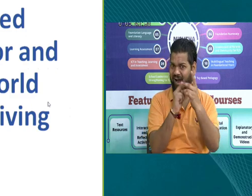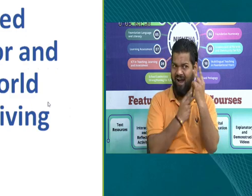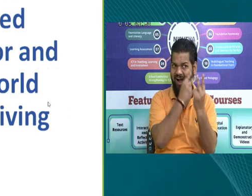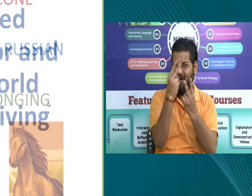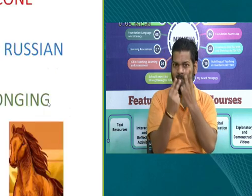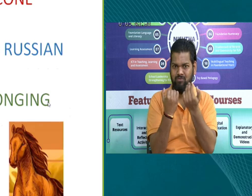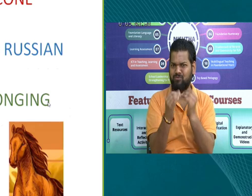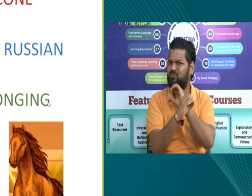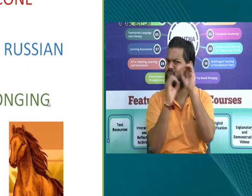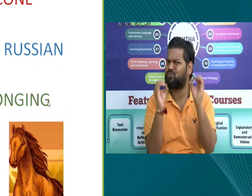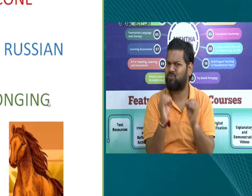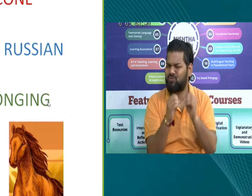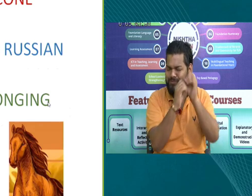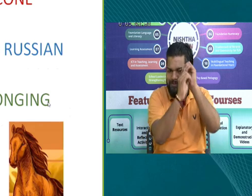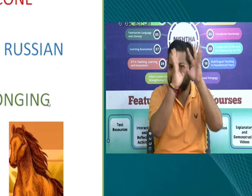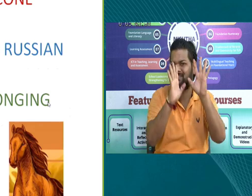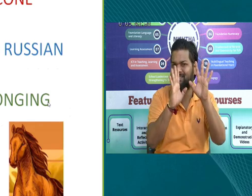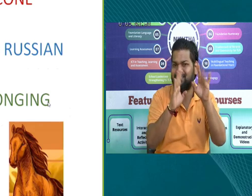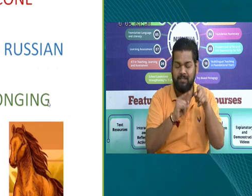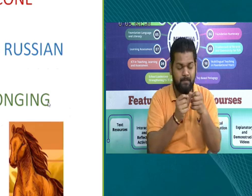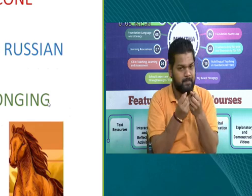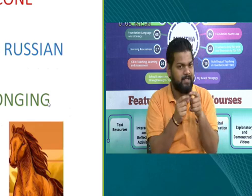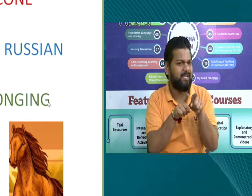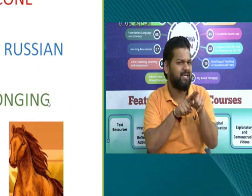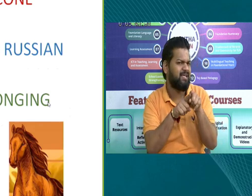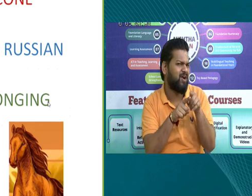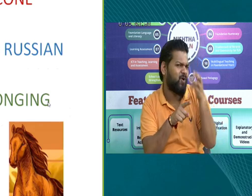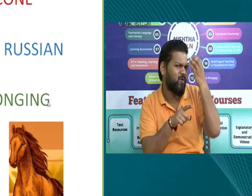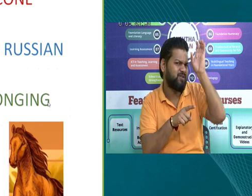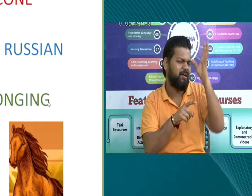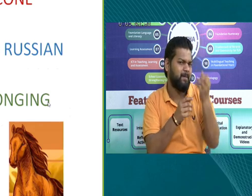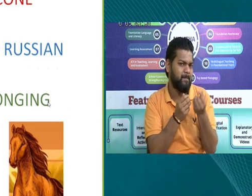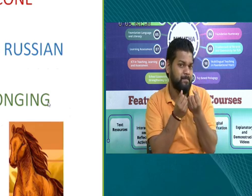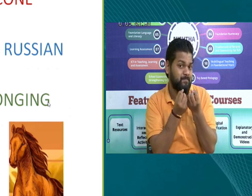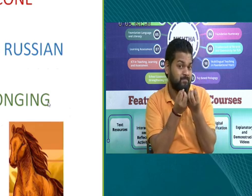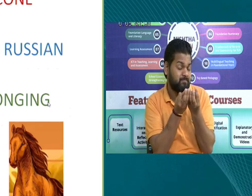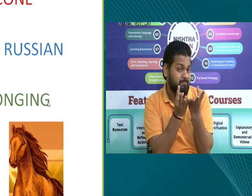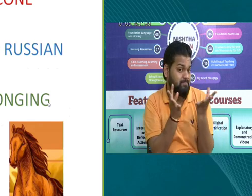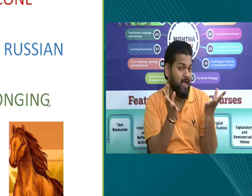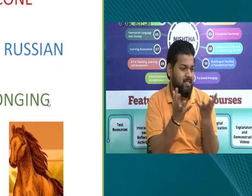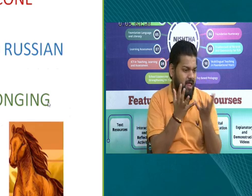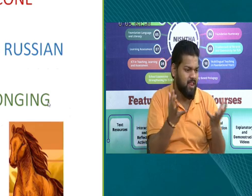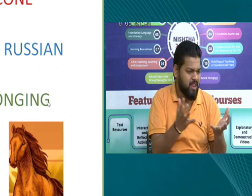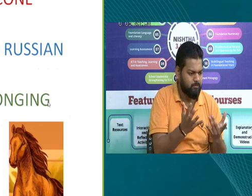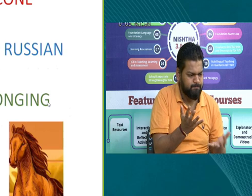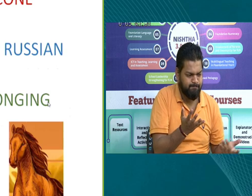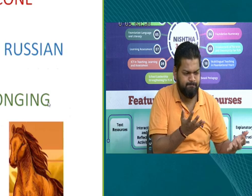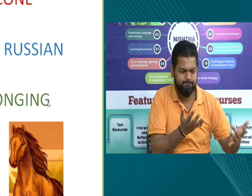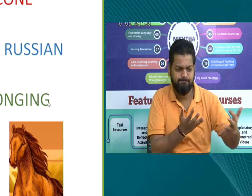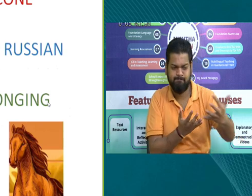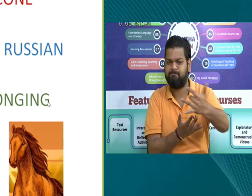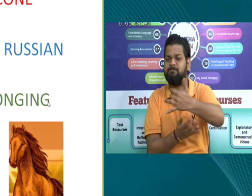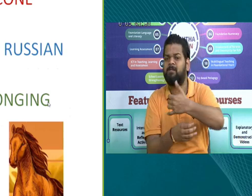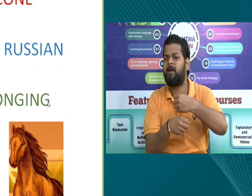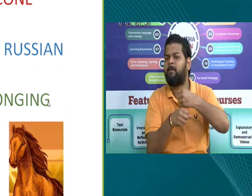Then he had to collect so many things to make the tonic. Then he collected a pint of sap